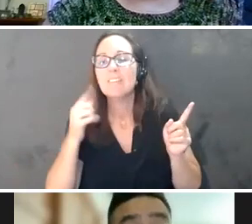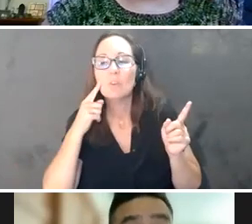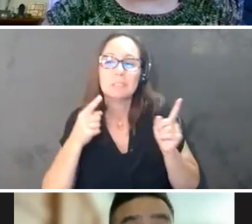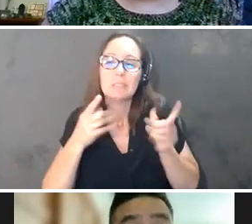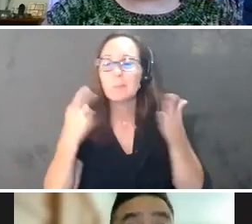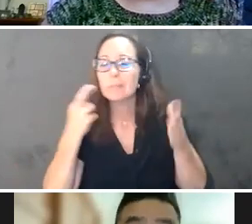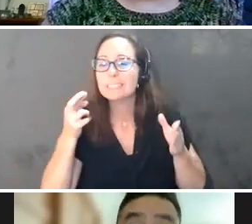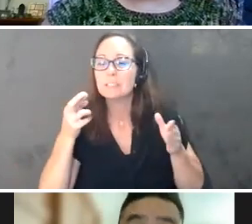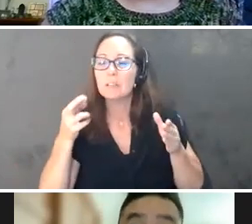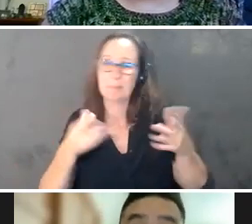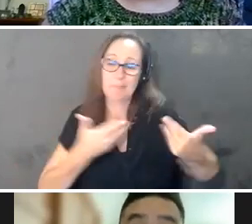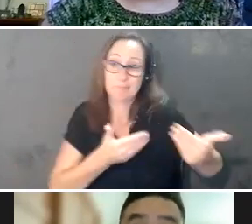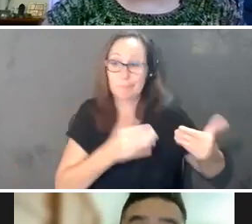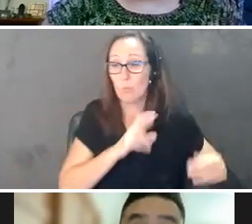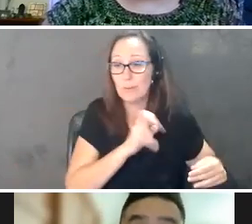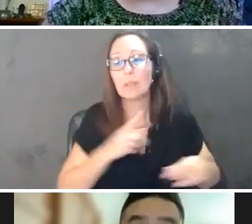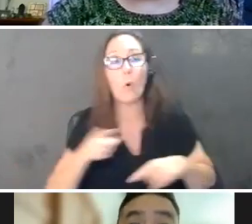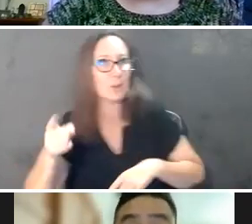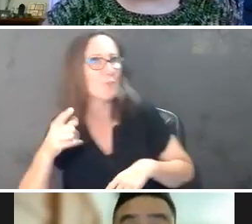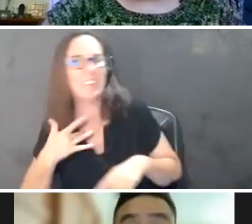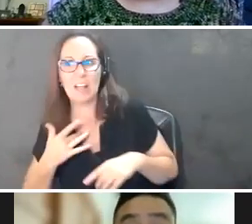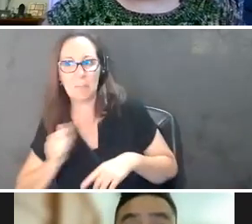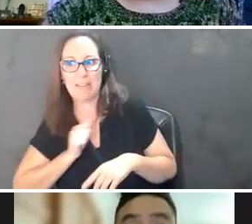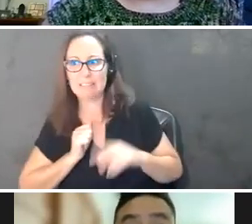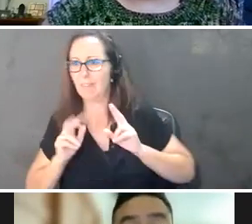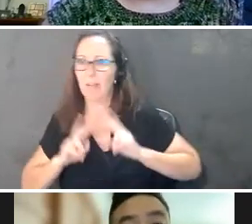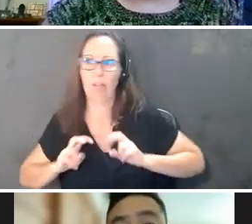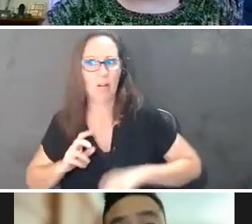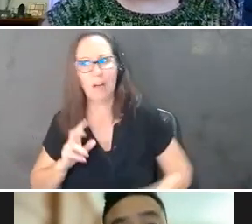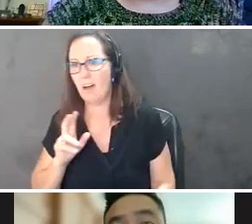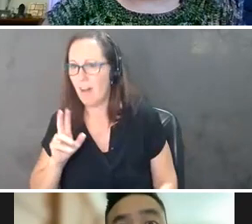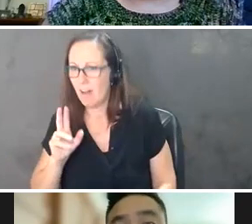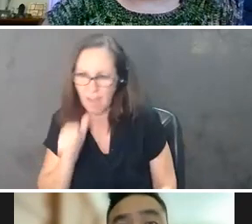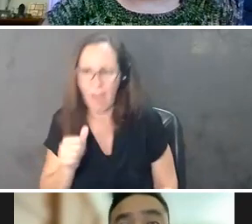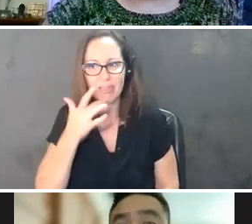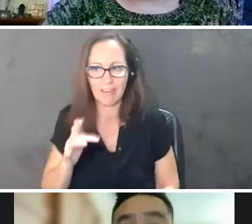I don't feel, I'm usually the unlucky person, that's me, right?